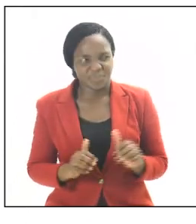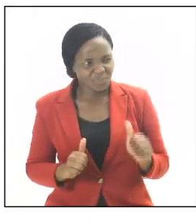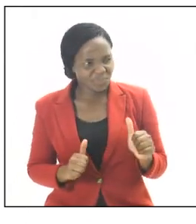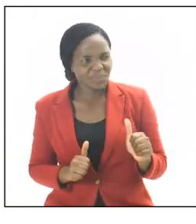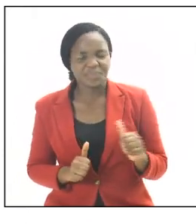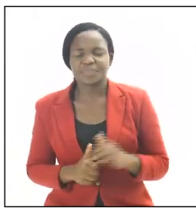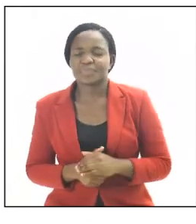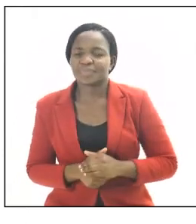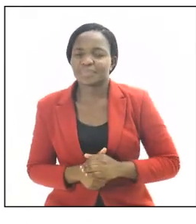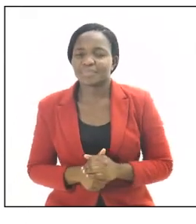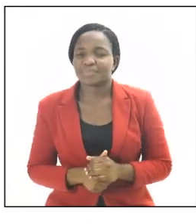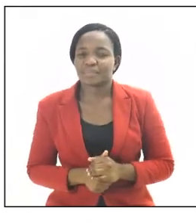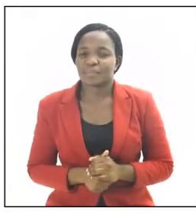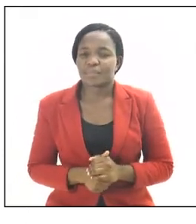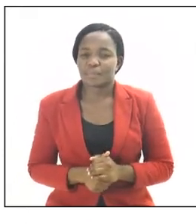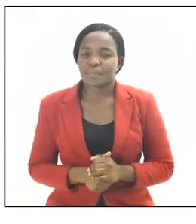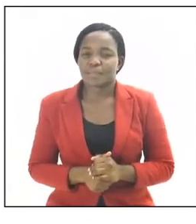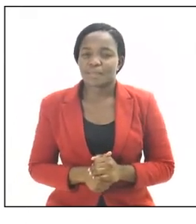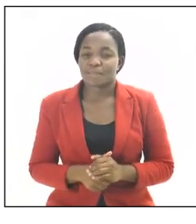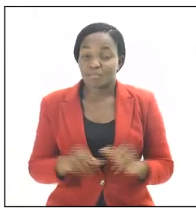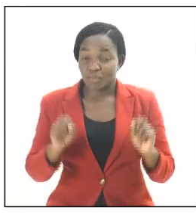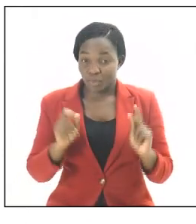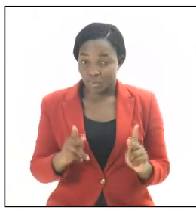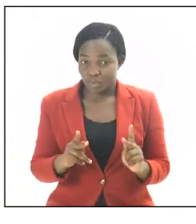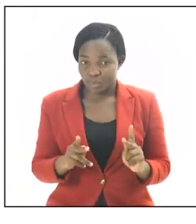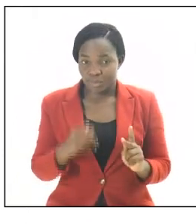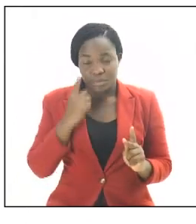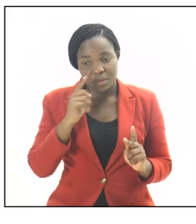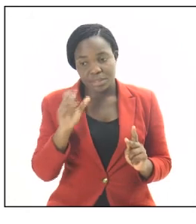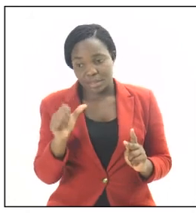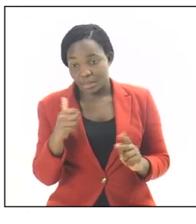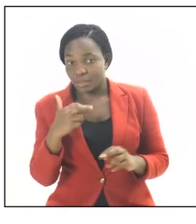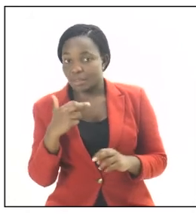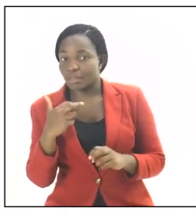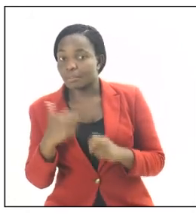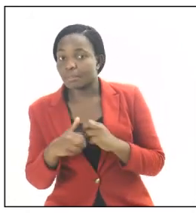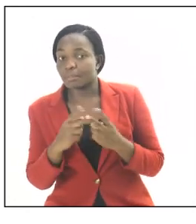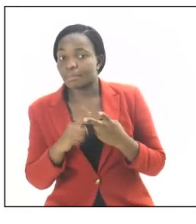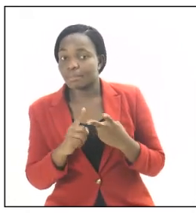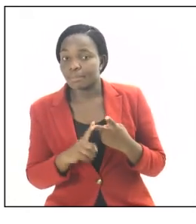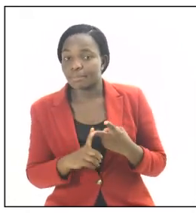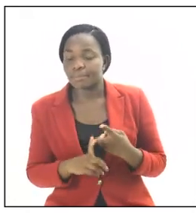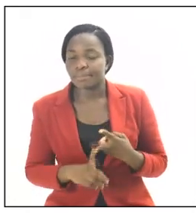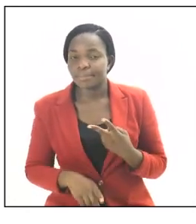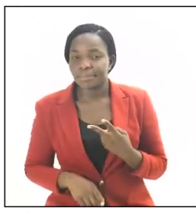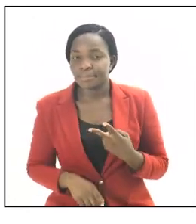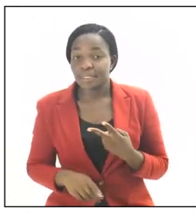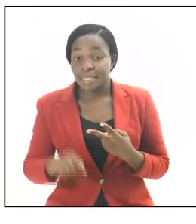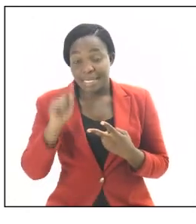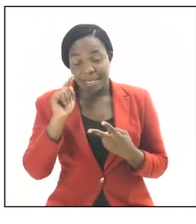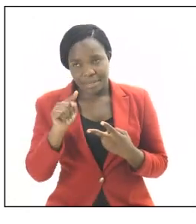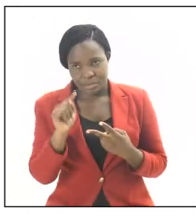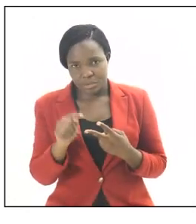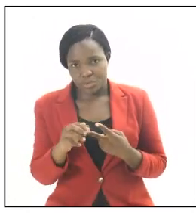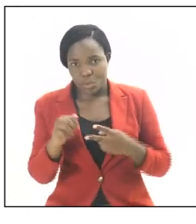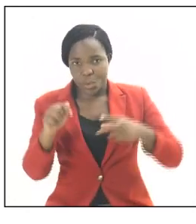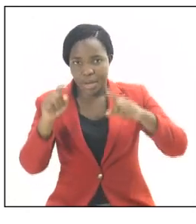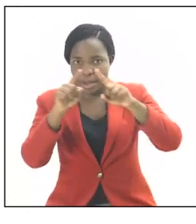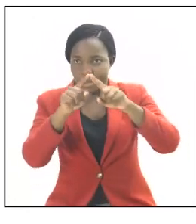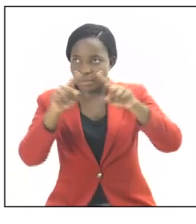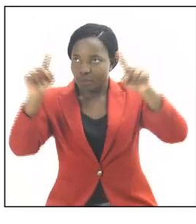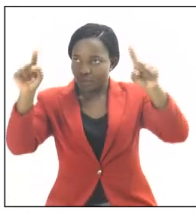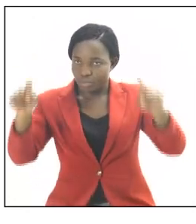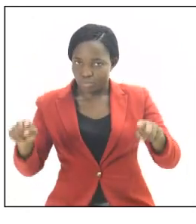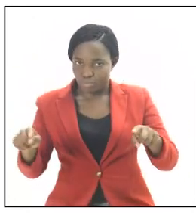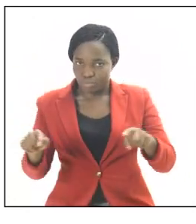Good. Let's look at the next problem. Here we have a rectangle inside a